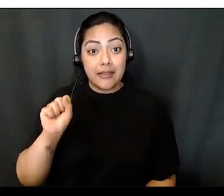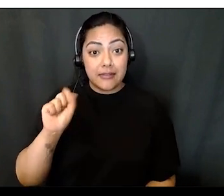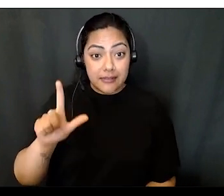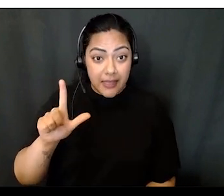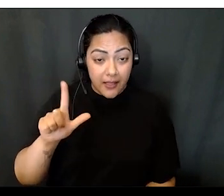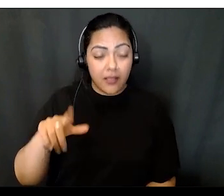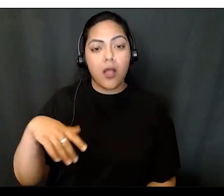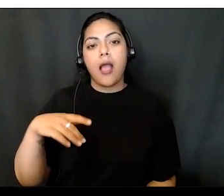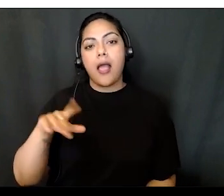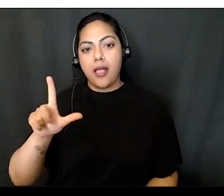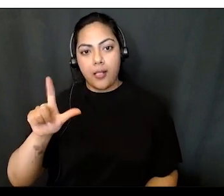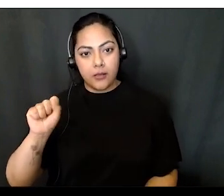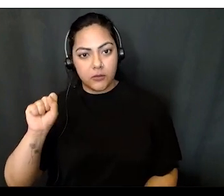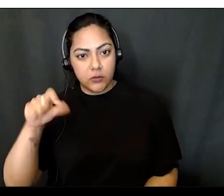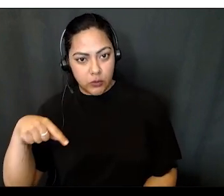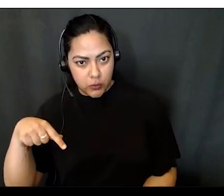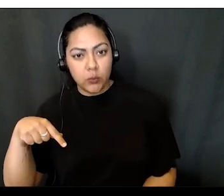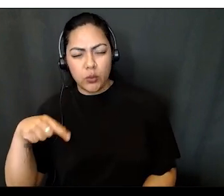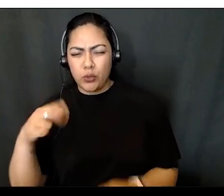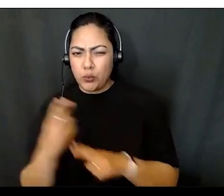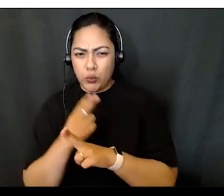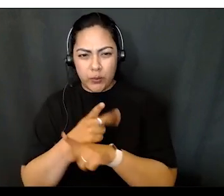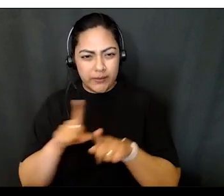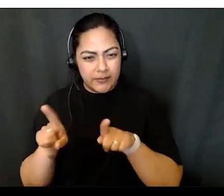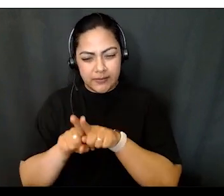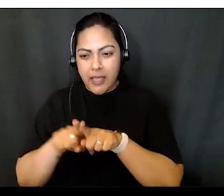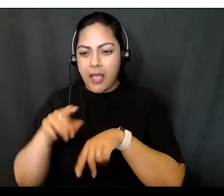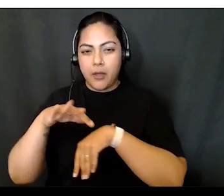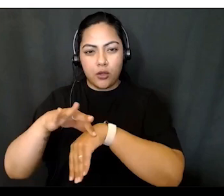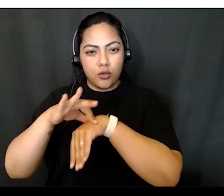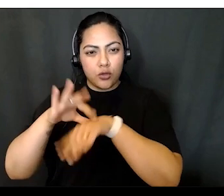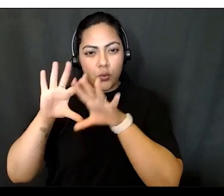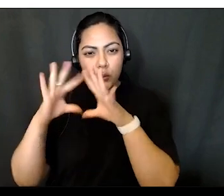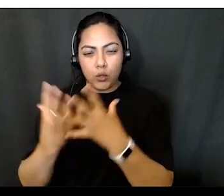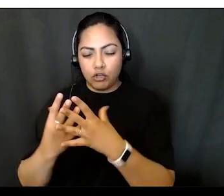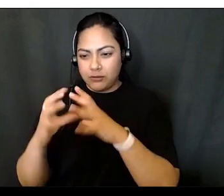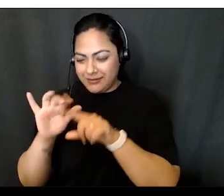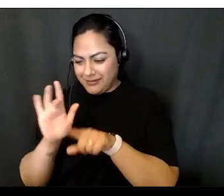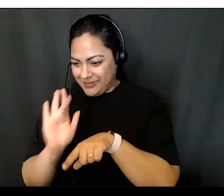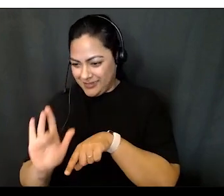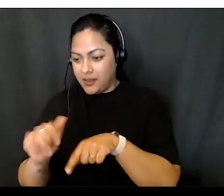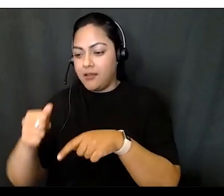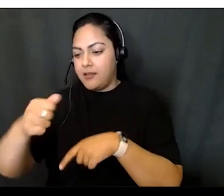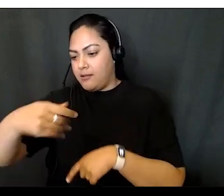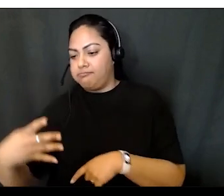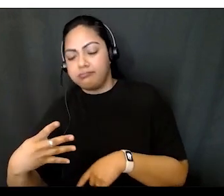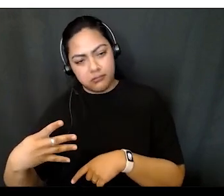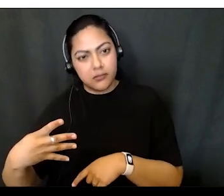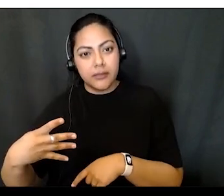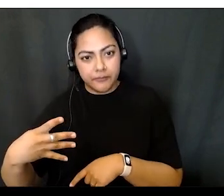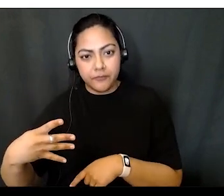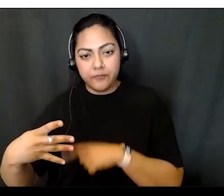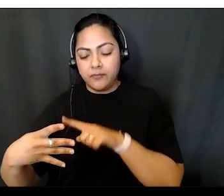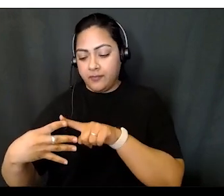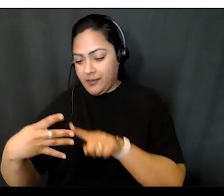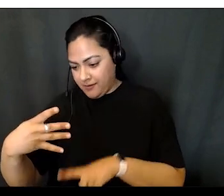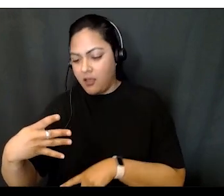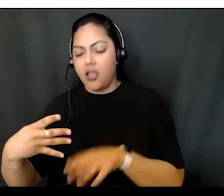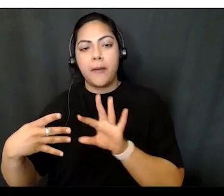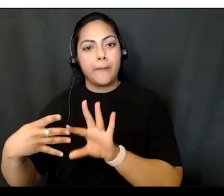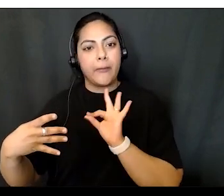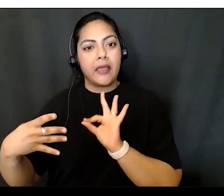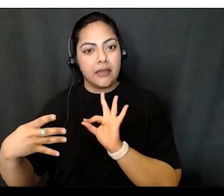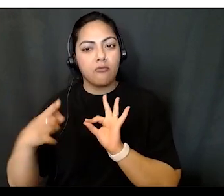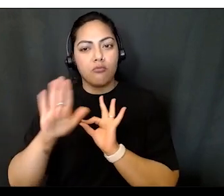Québécoise, LSQ. Each of these can be accessed from the interpretation button